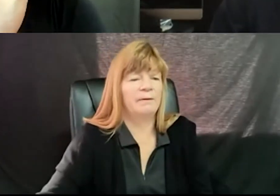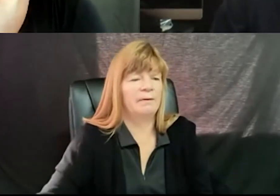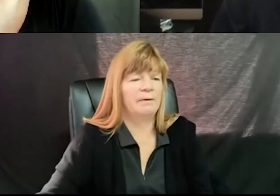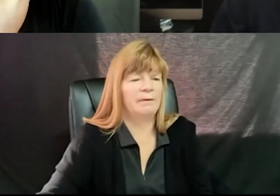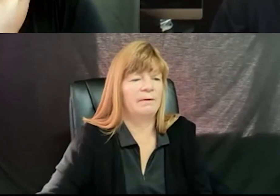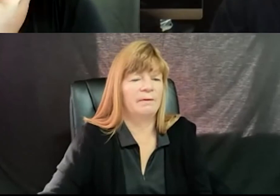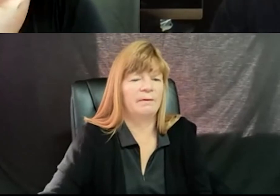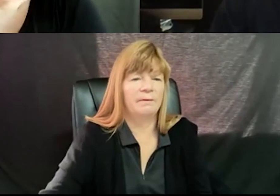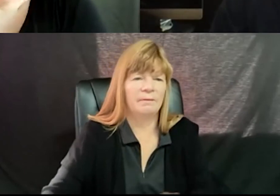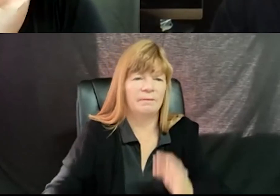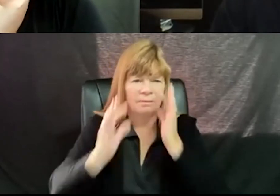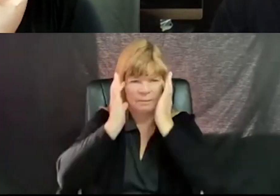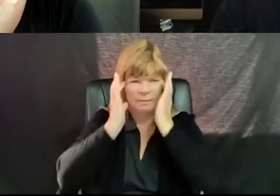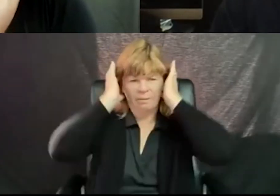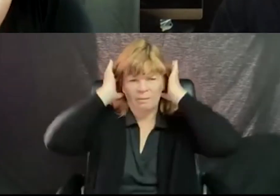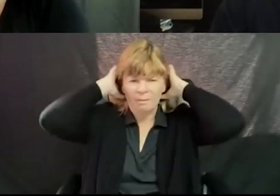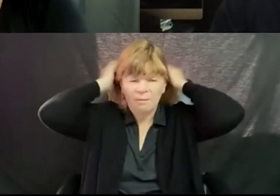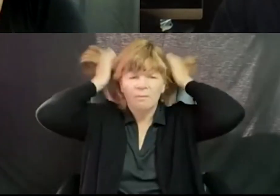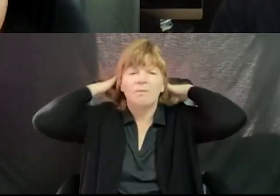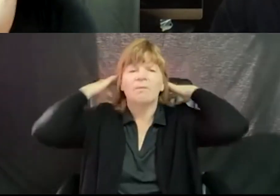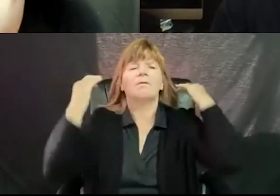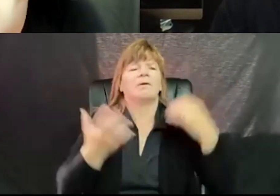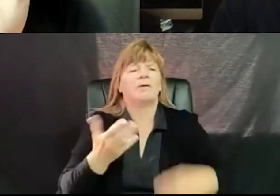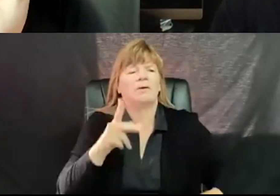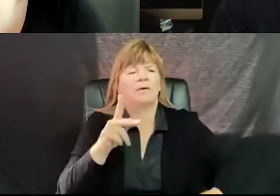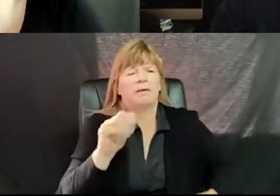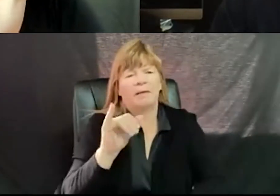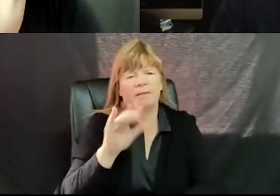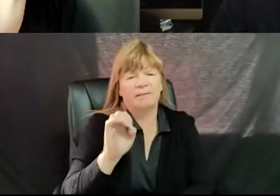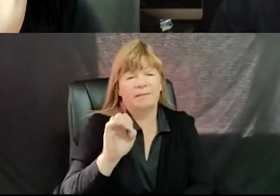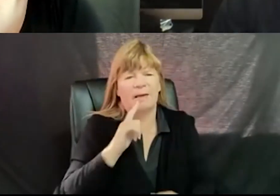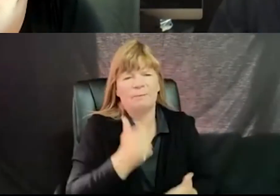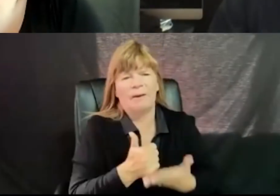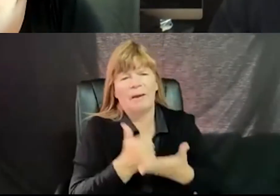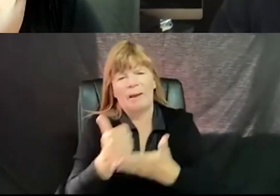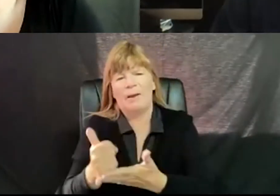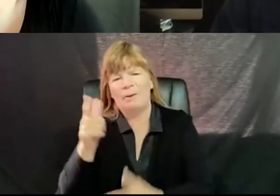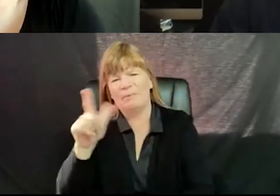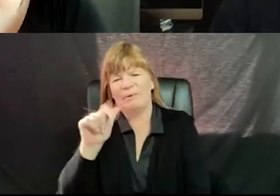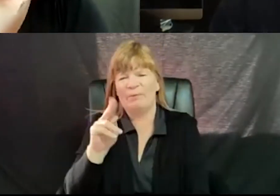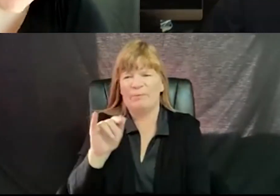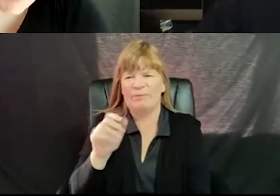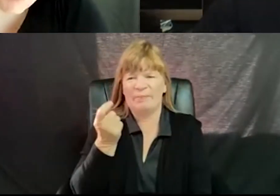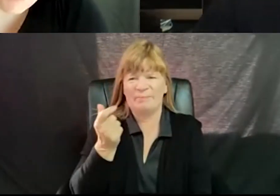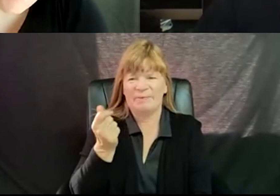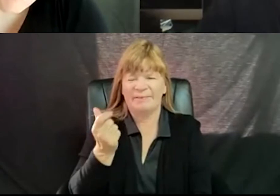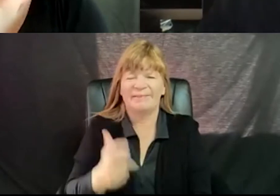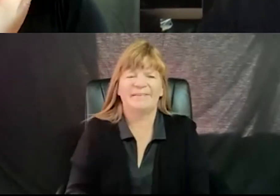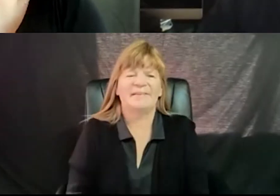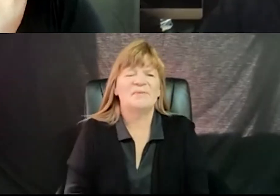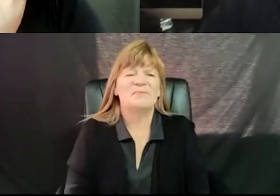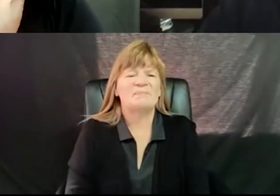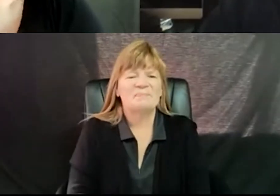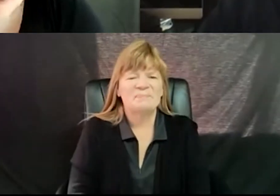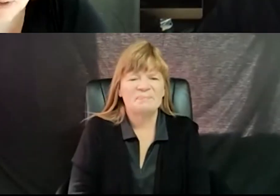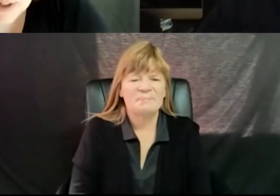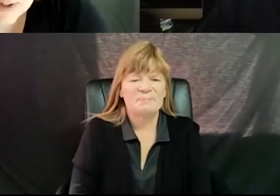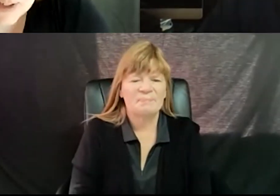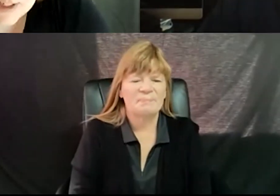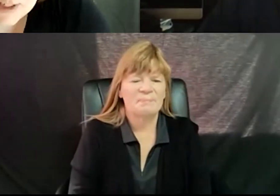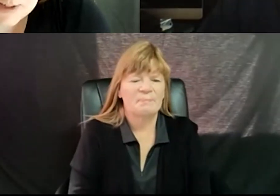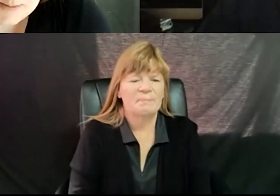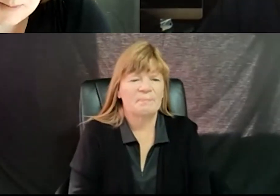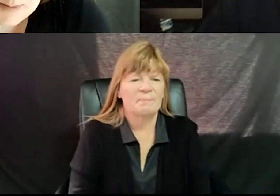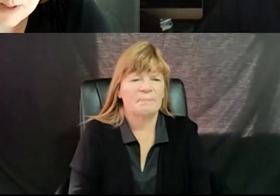Right. This is Casey. Jump in and help Lori here a little bit. Yeah. So there